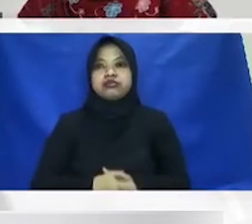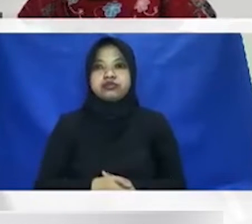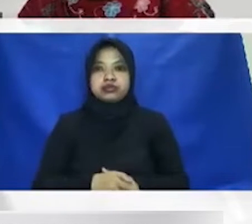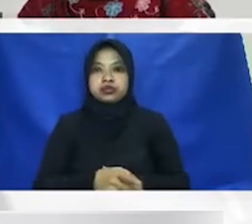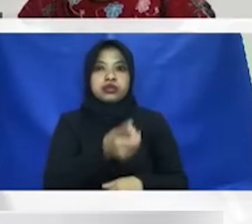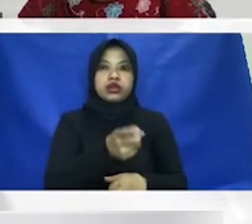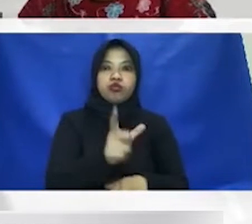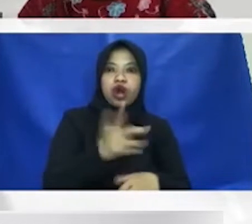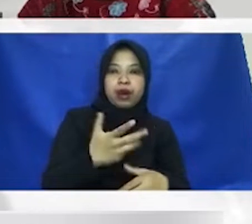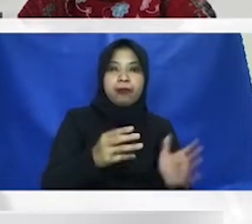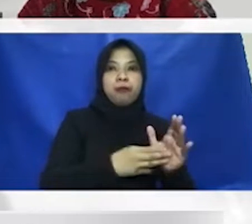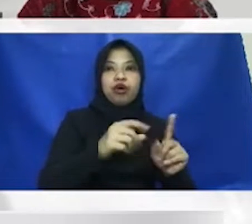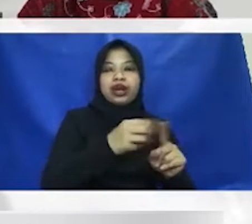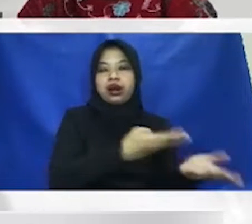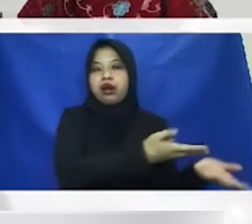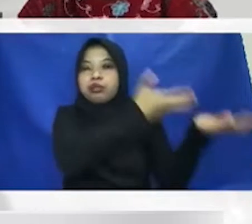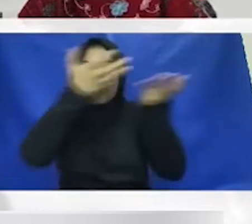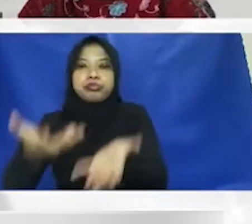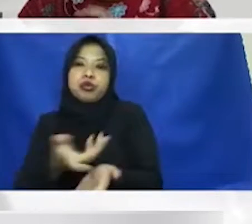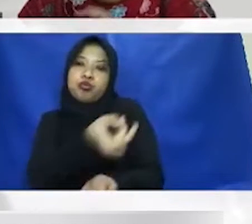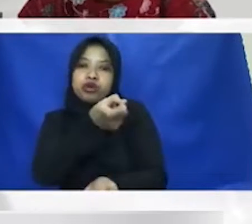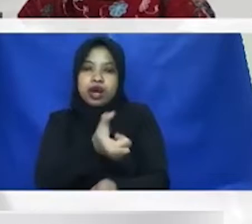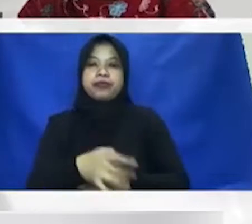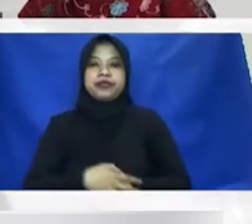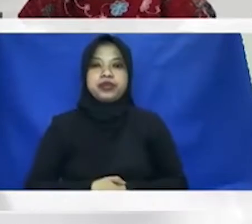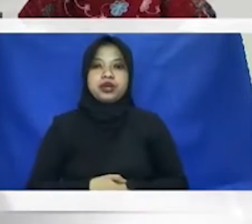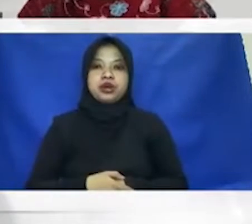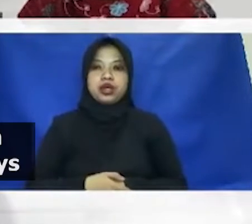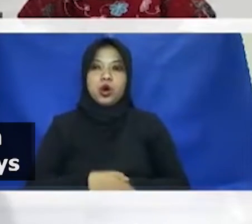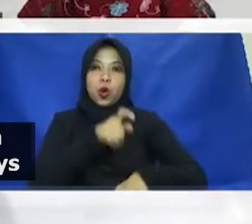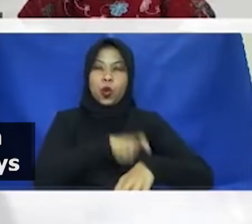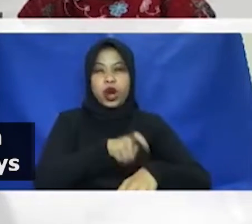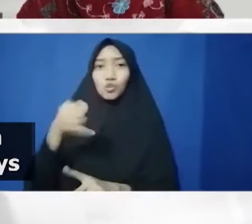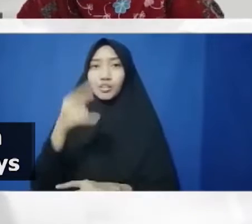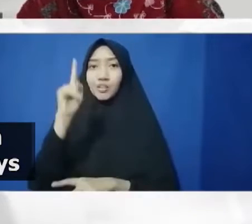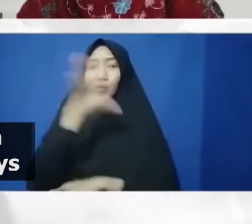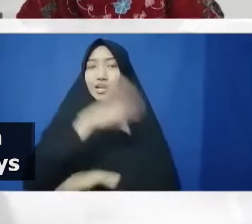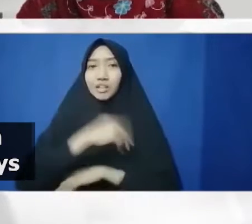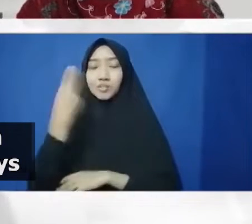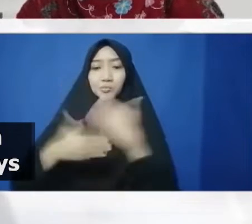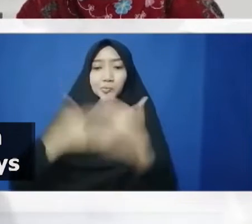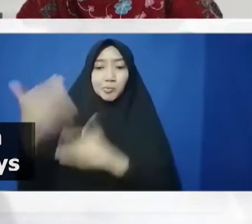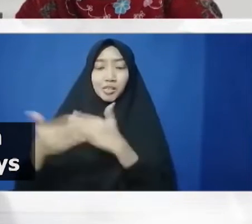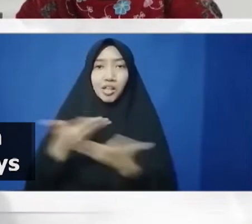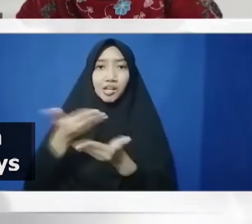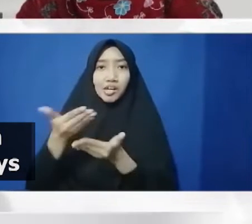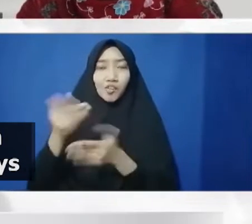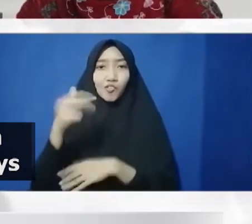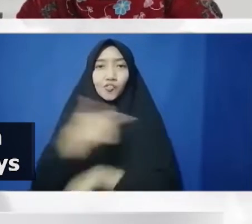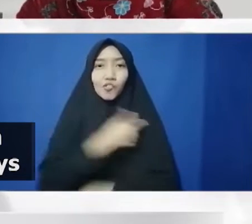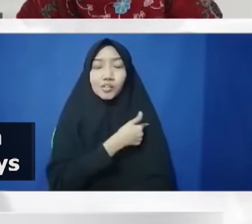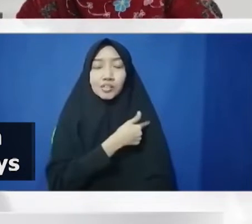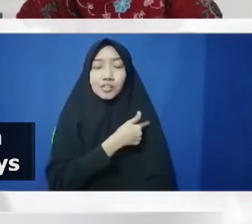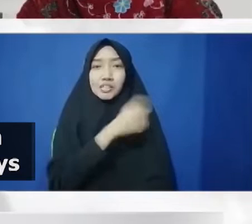health ministry had prepared improved scenario for vaccination centers. Kita akan mengintensifikasi pelayanan vaksinasi di